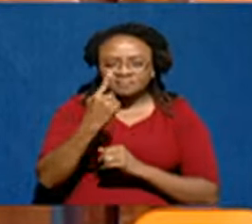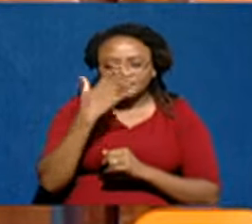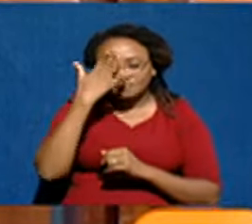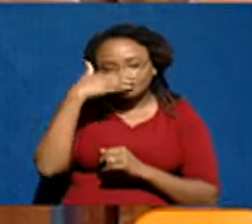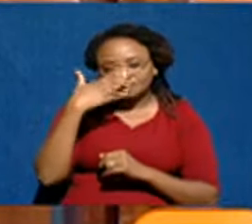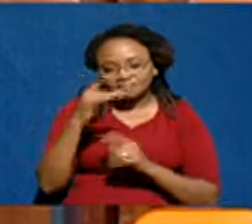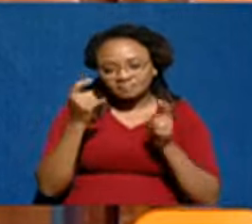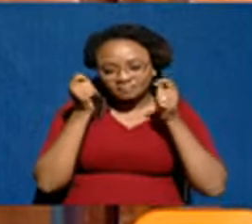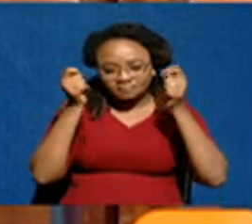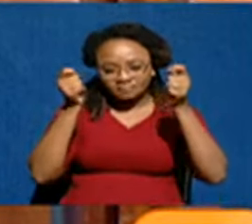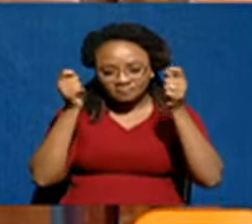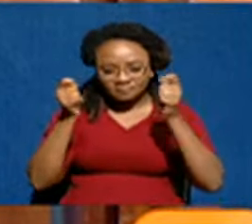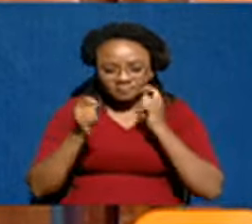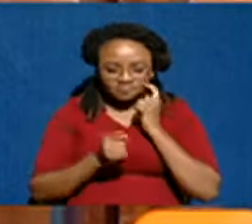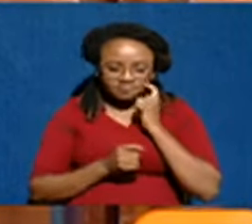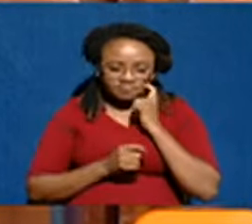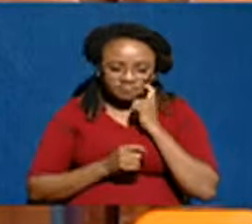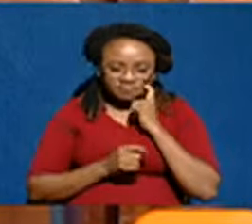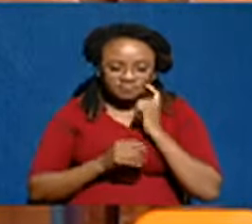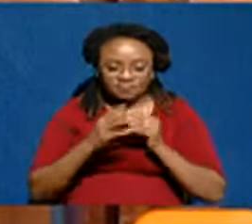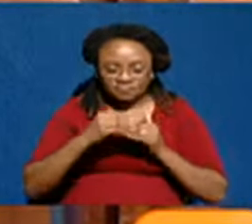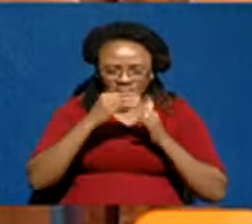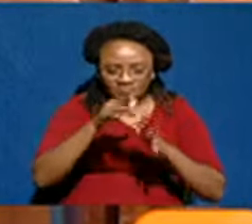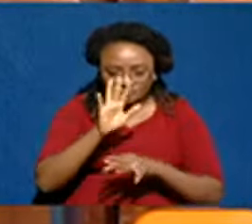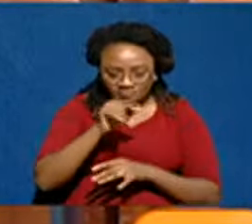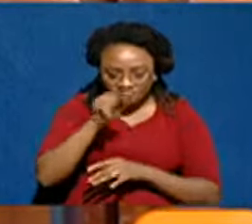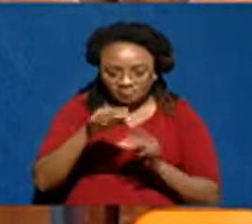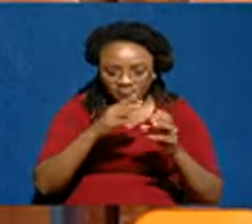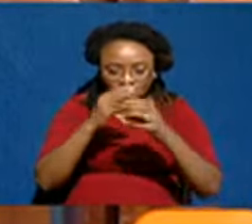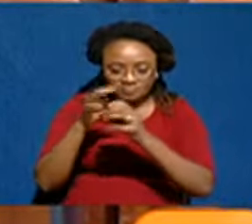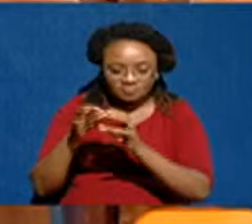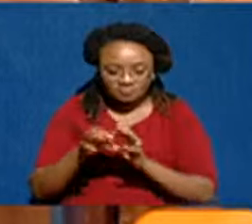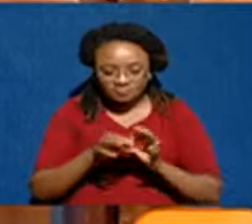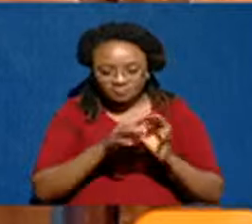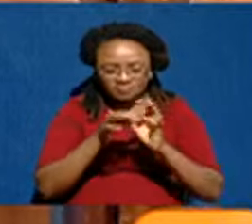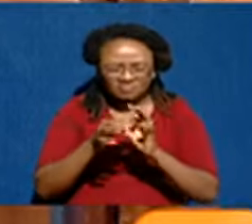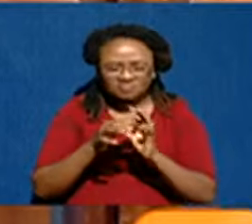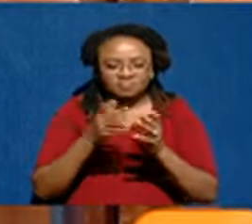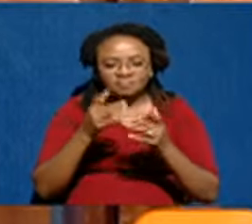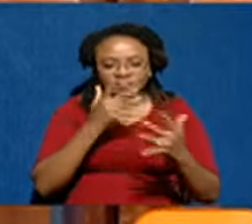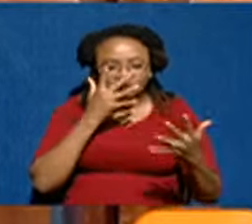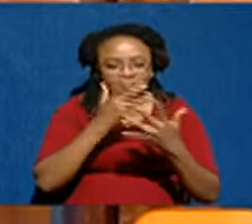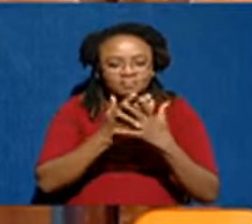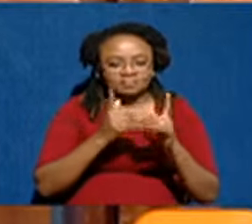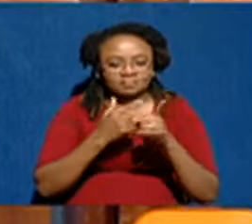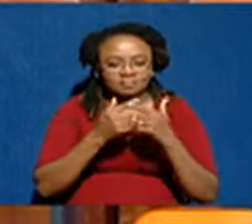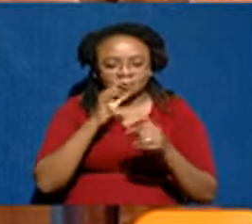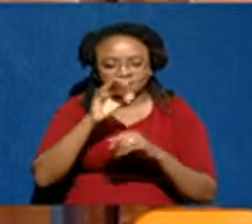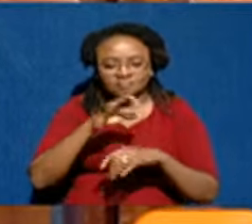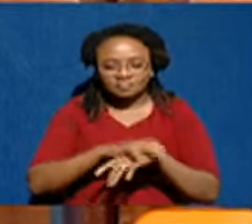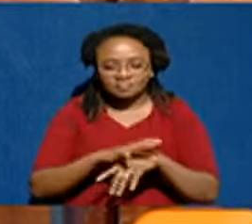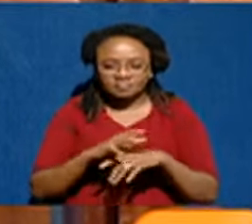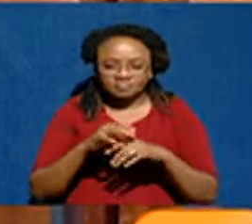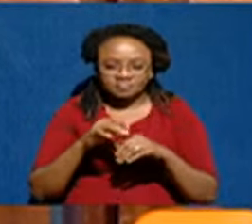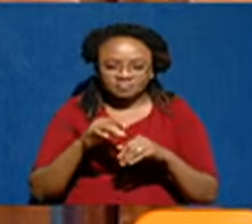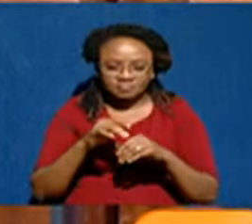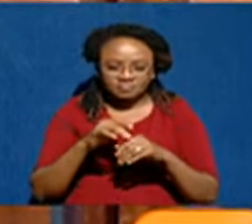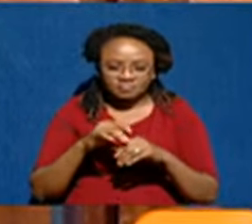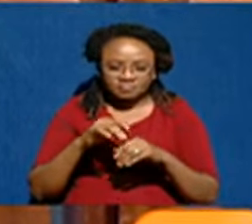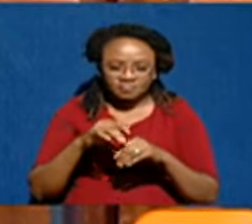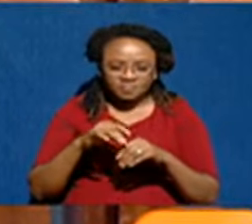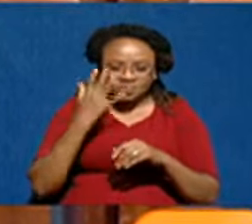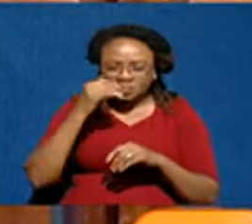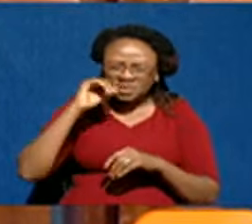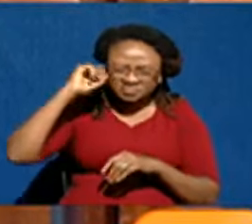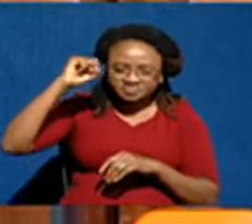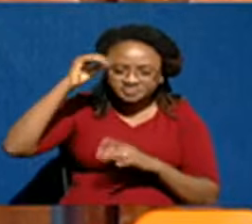strike. I mean, the leaders of the union at that point had to be jailed for the government to give in. The church leaders talked about it, the politicians talked about it.